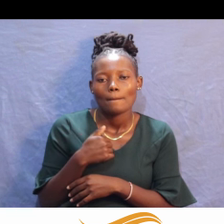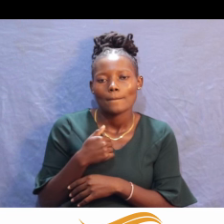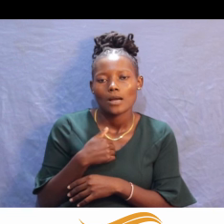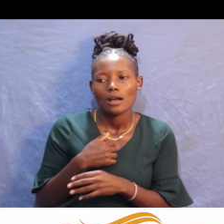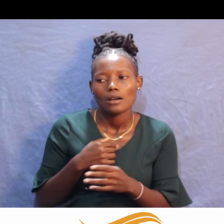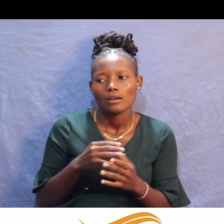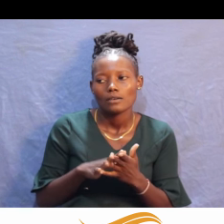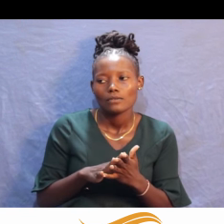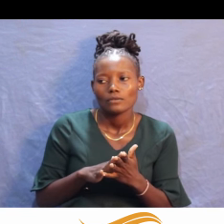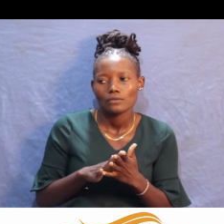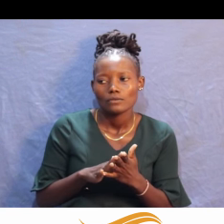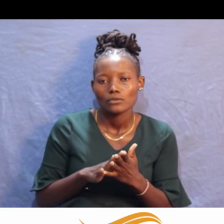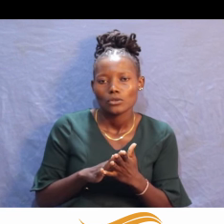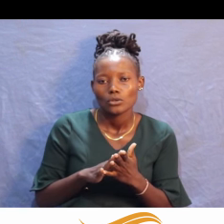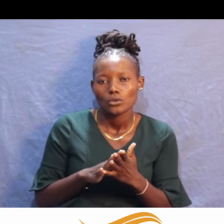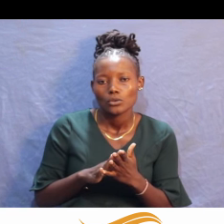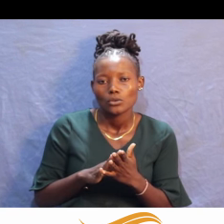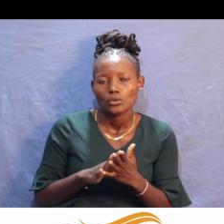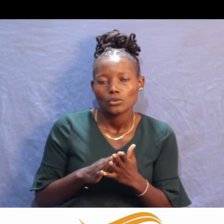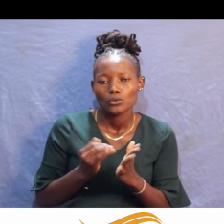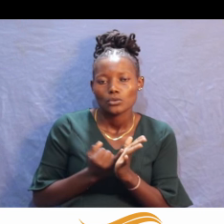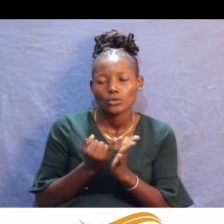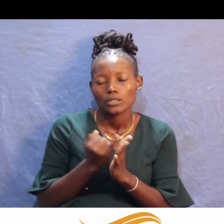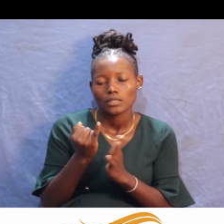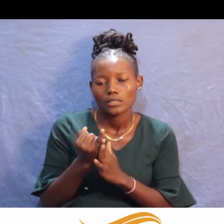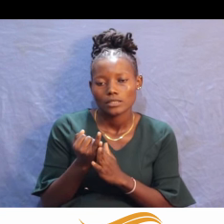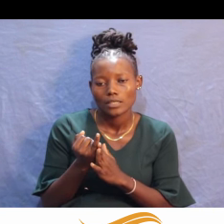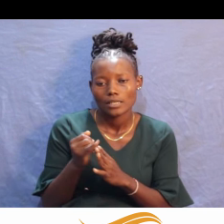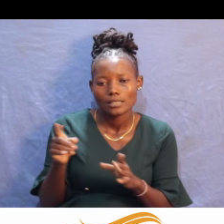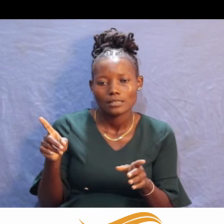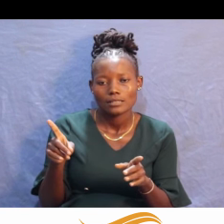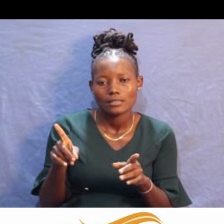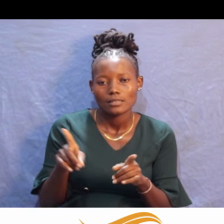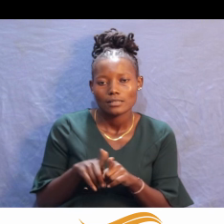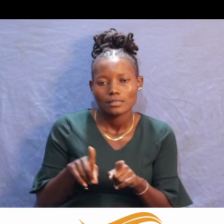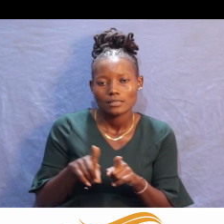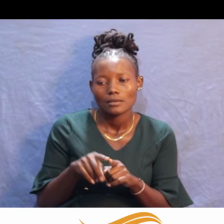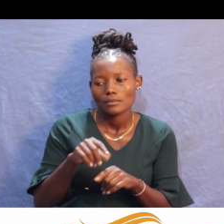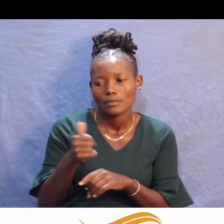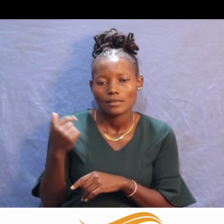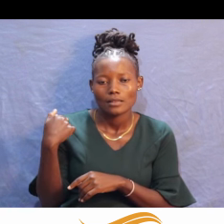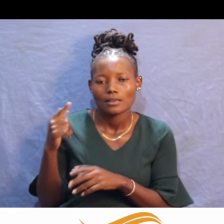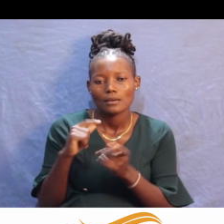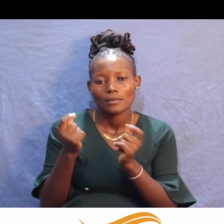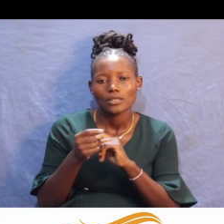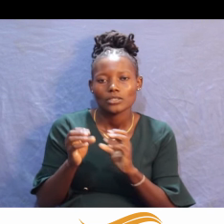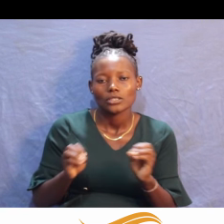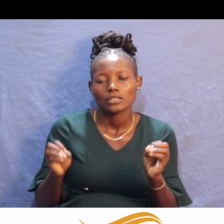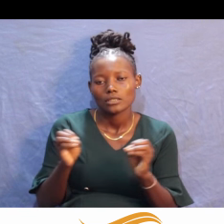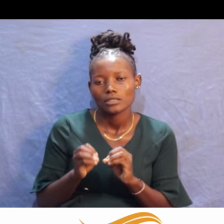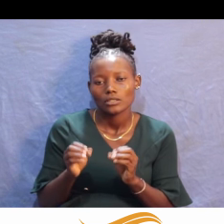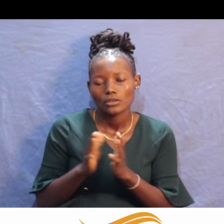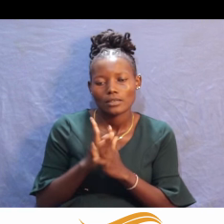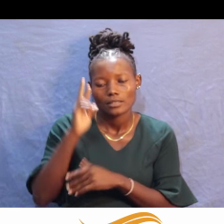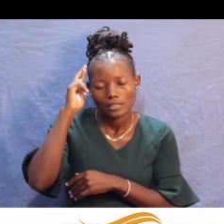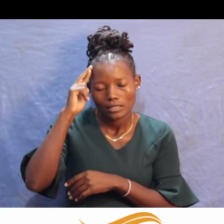up, and that's healthy. And the lower number doesn't change. Okay. And the